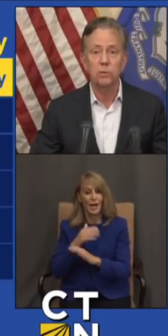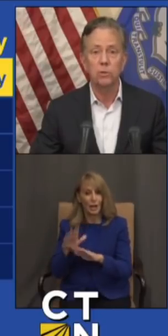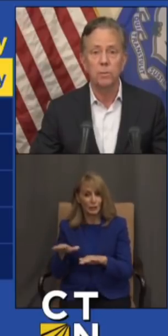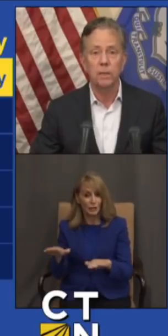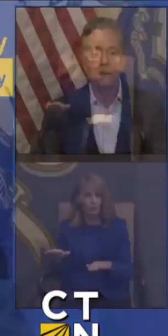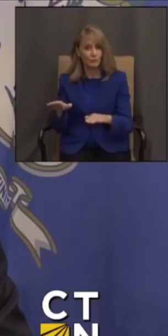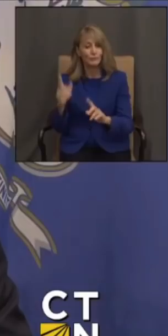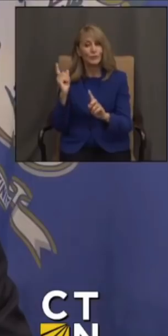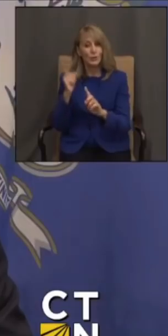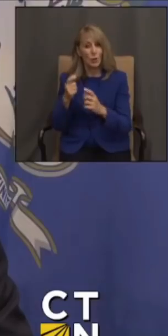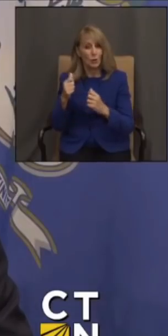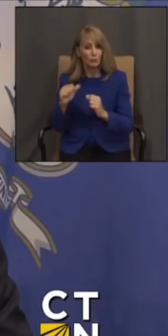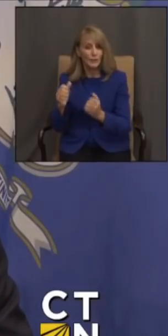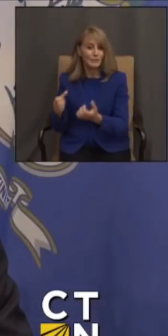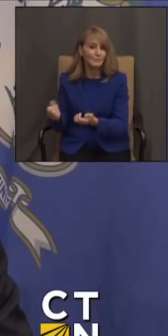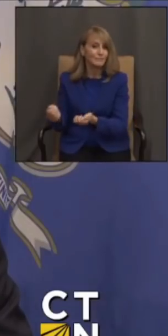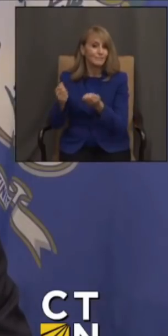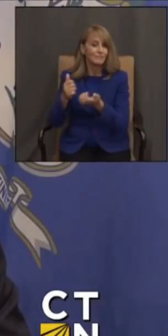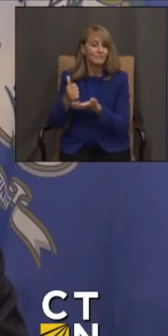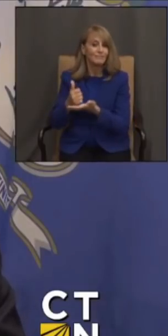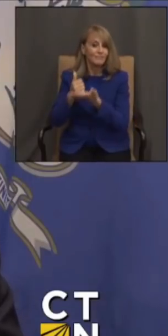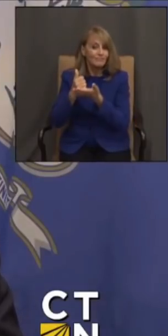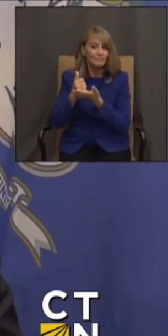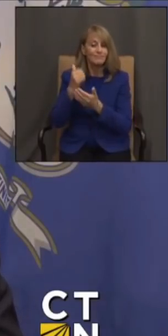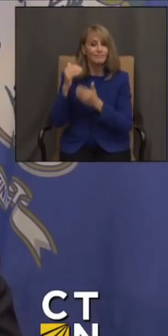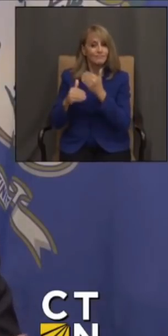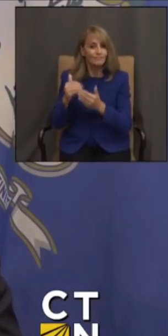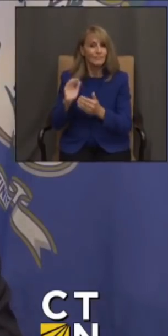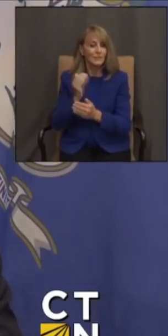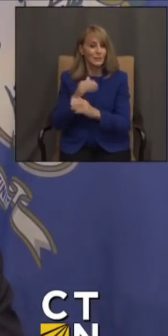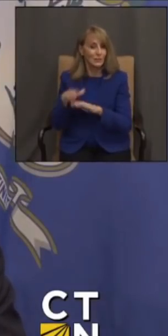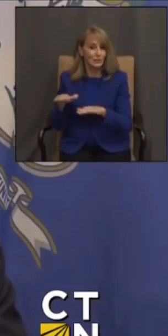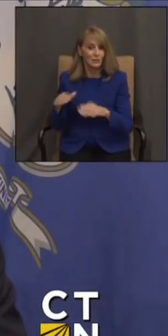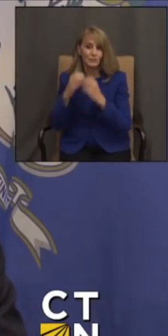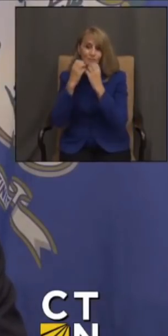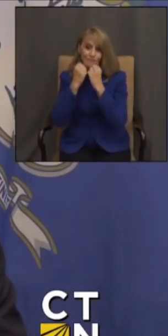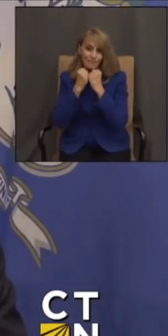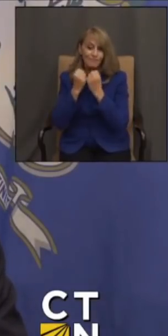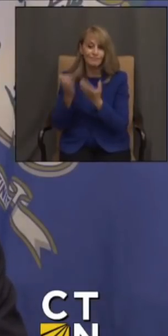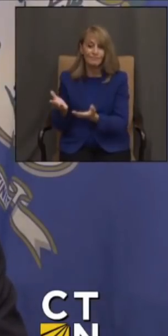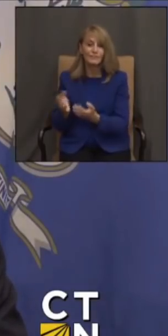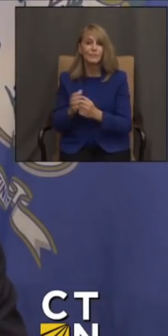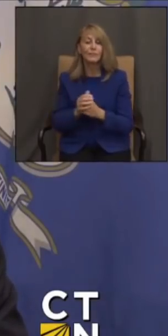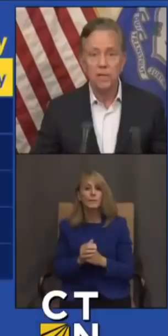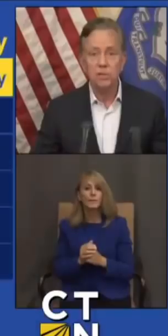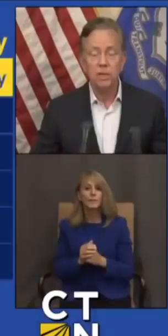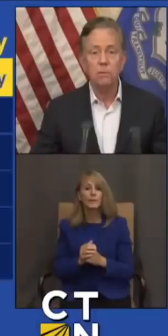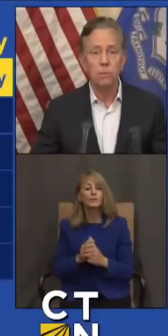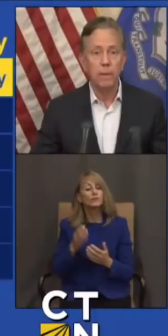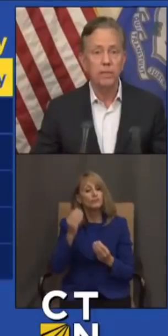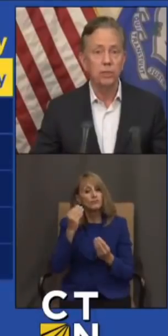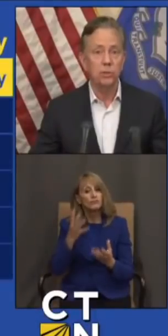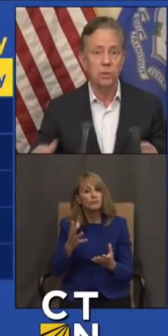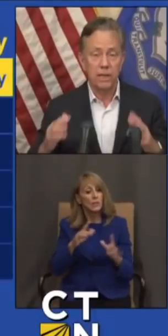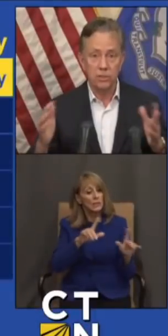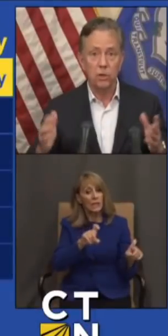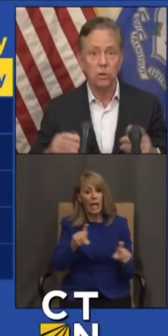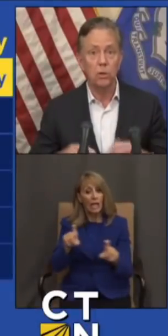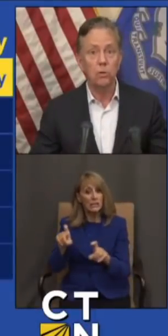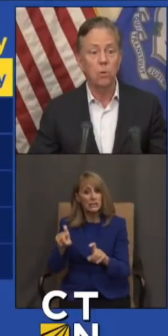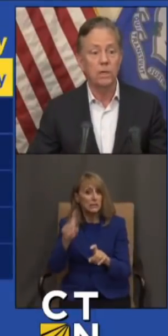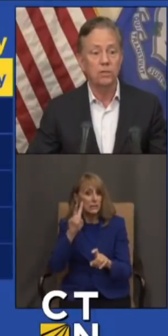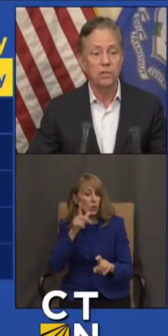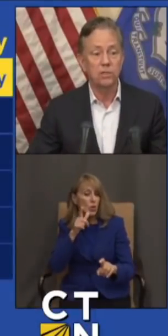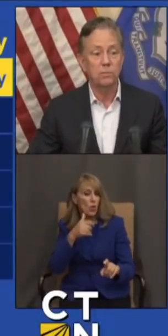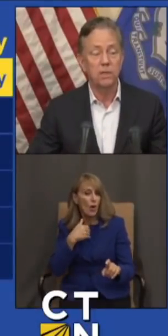trying to do about that. First, let me just say that we're still doing a lot of testing. We're making sure that's our